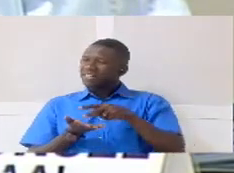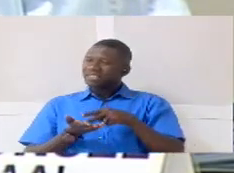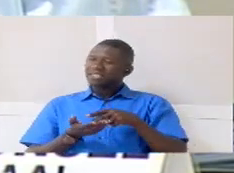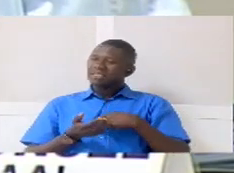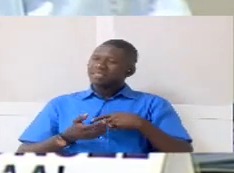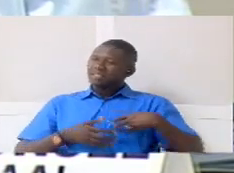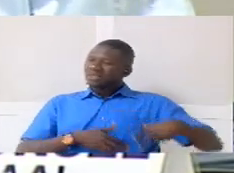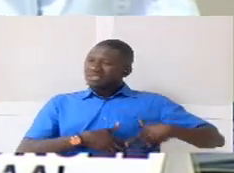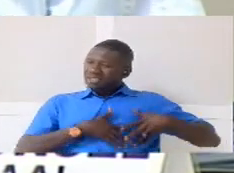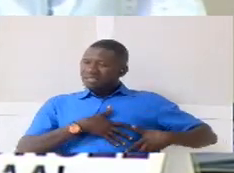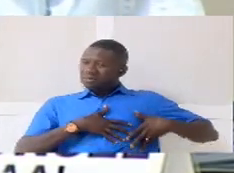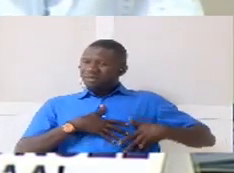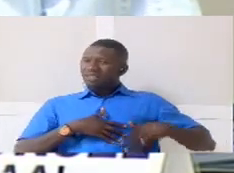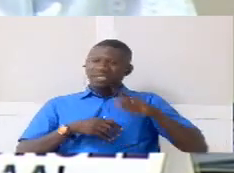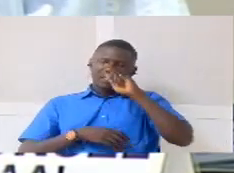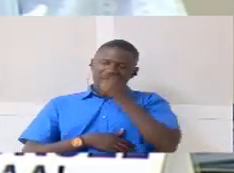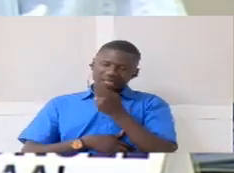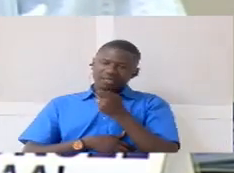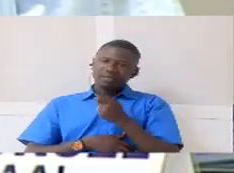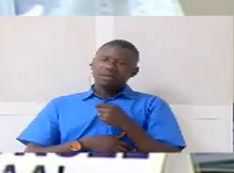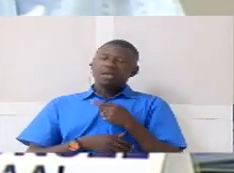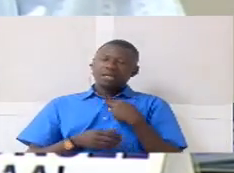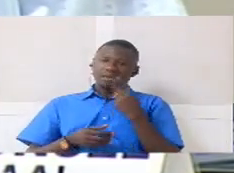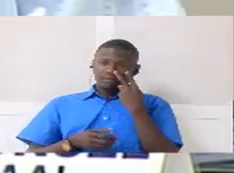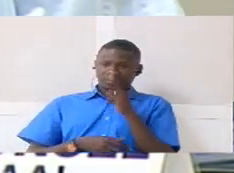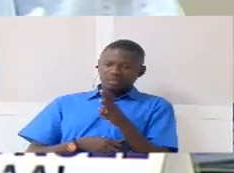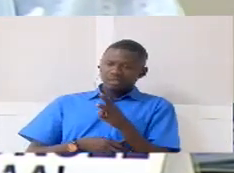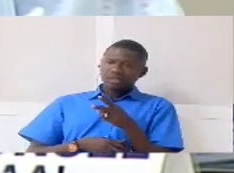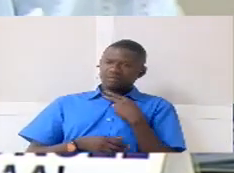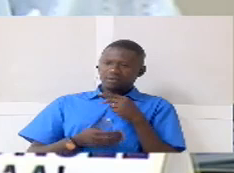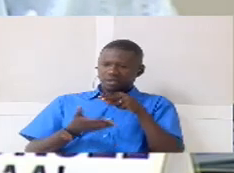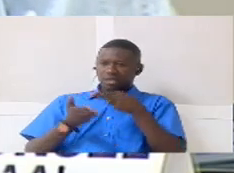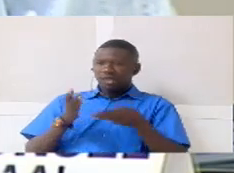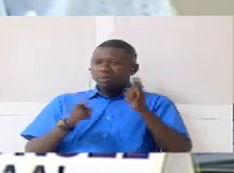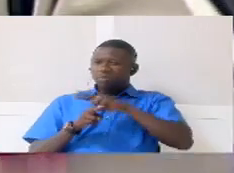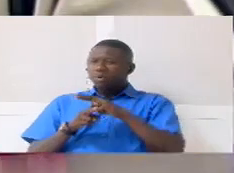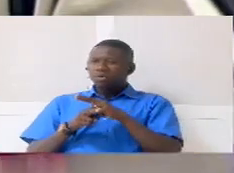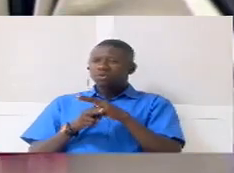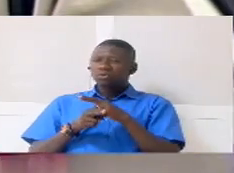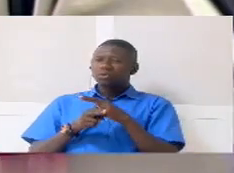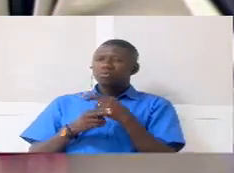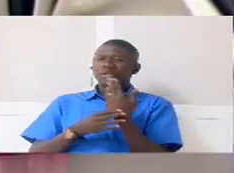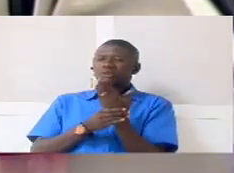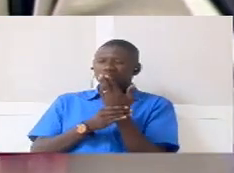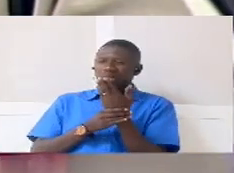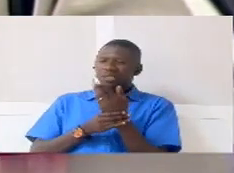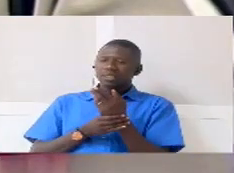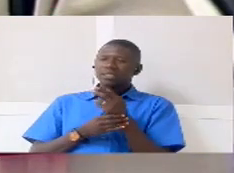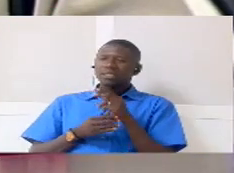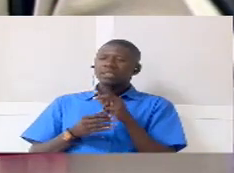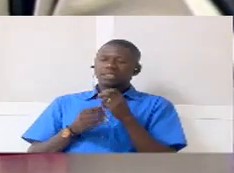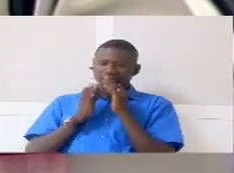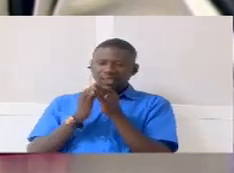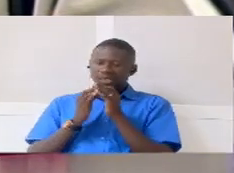a falsification. The report said he died out of chronic illness. Ne ajube Ibrahim Ajouf la ko nyin keta nyami ye men